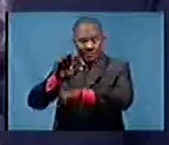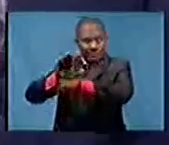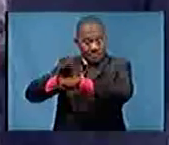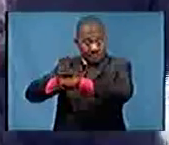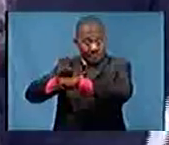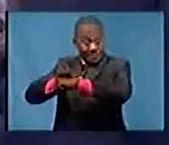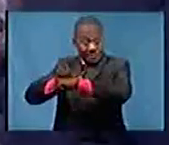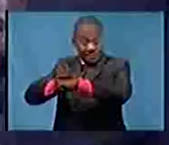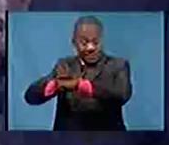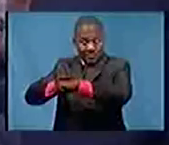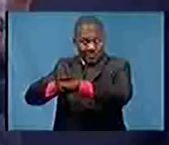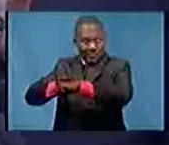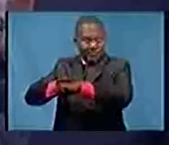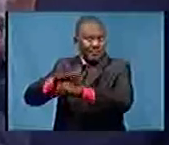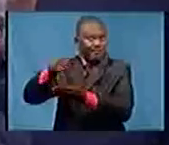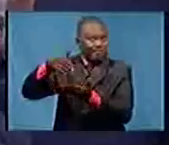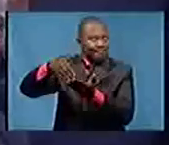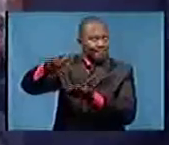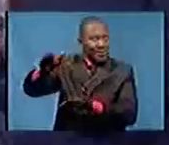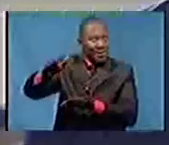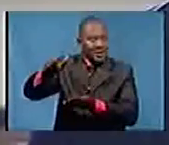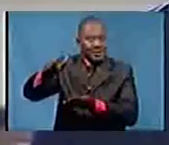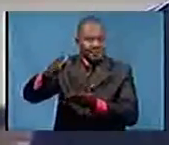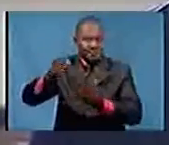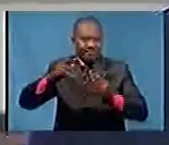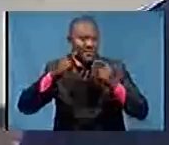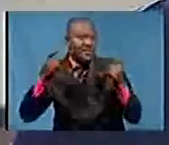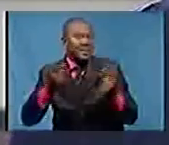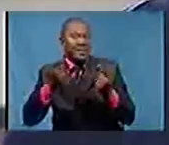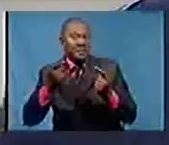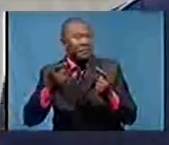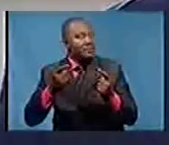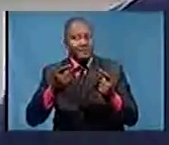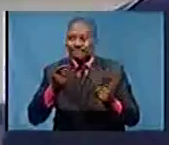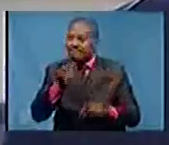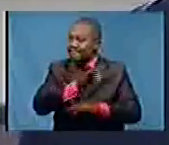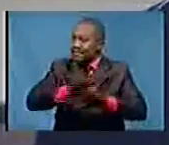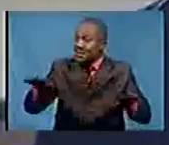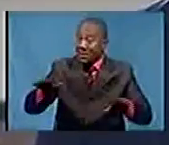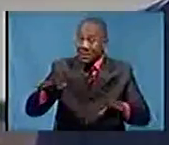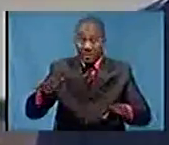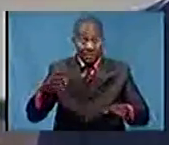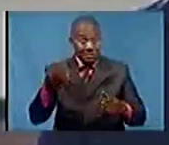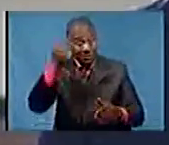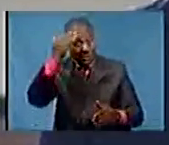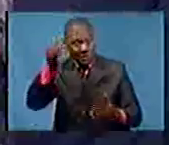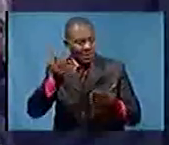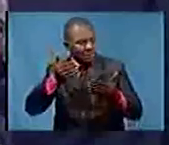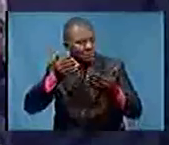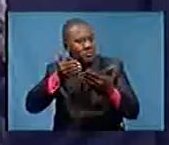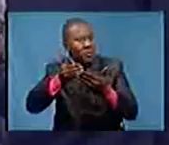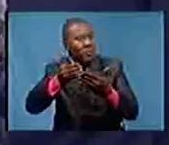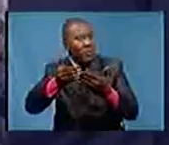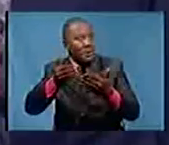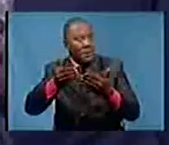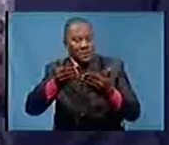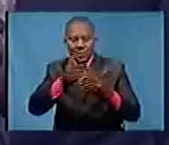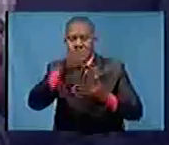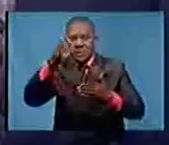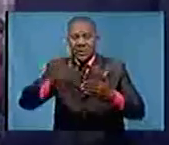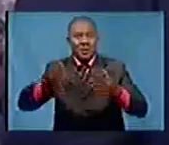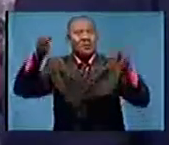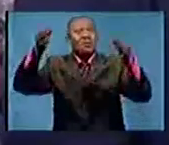to go and see no more, especially so when we are almost at the end of this trial.